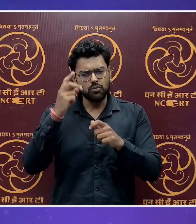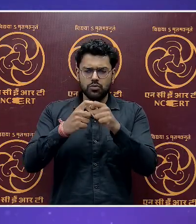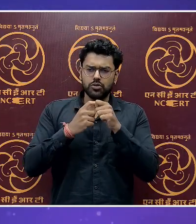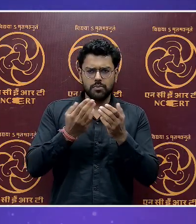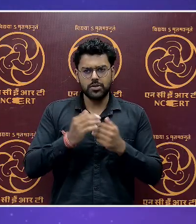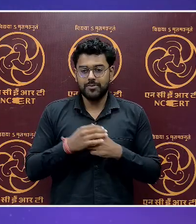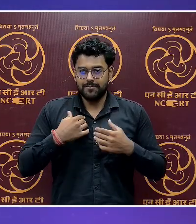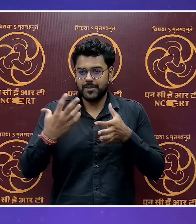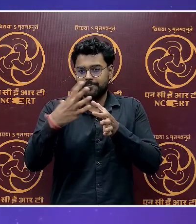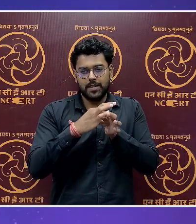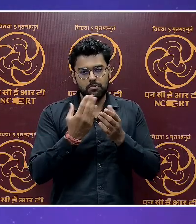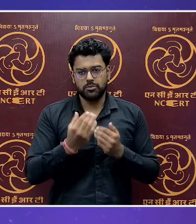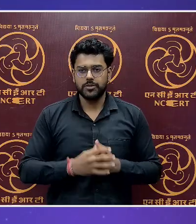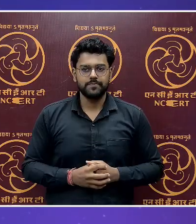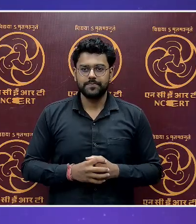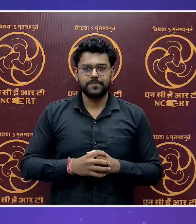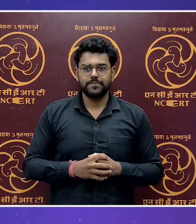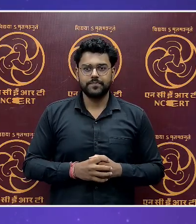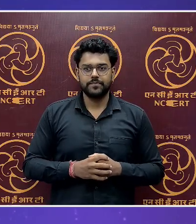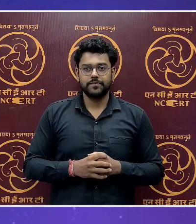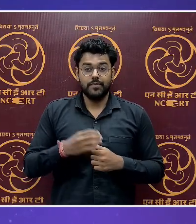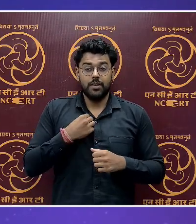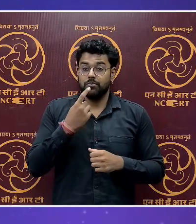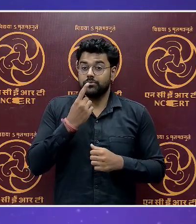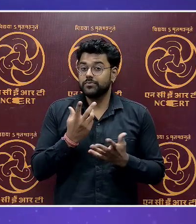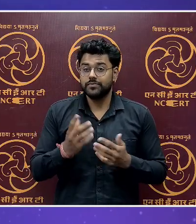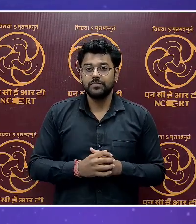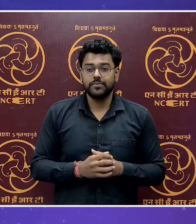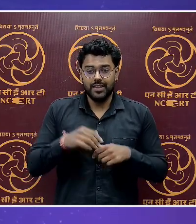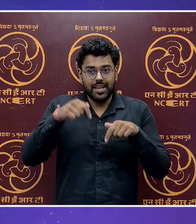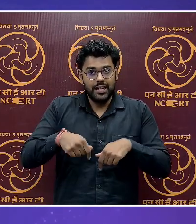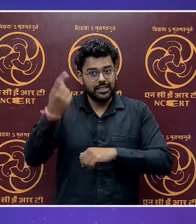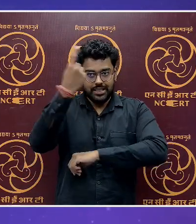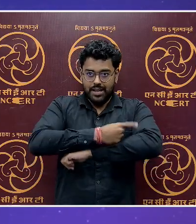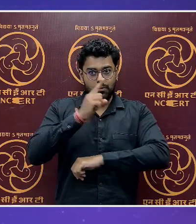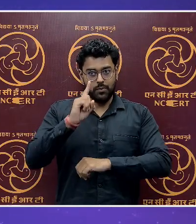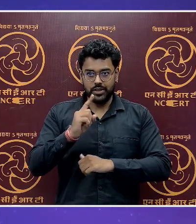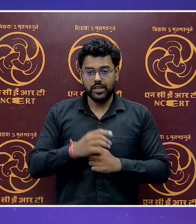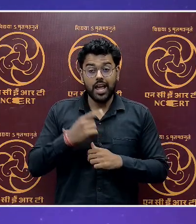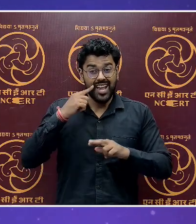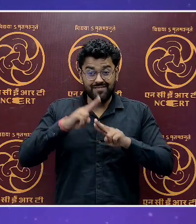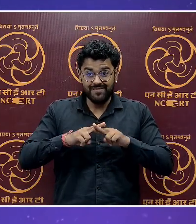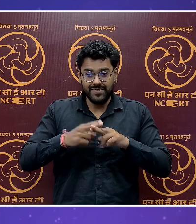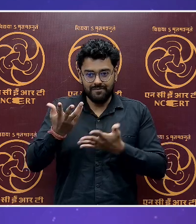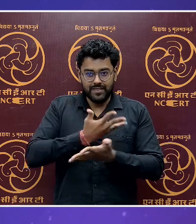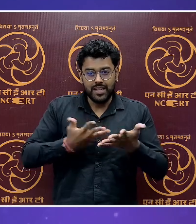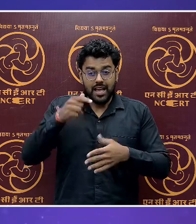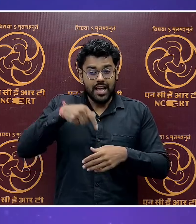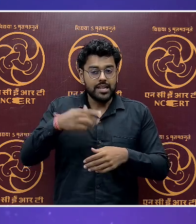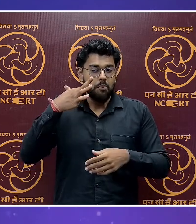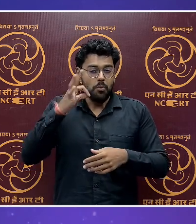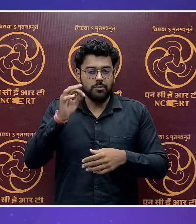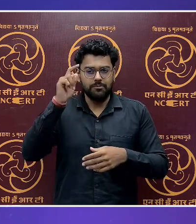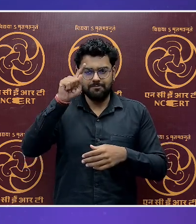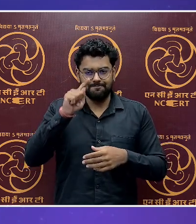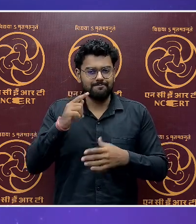us instantly. As I've been telling you that today is day 1 and if we talk about the key highlights of this